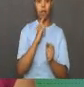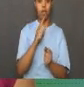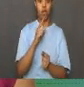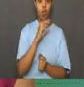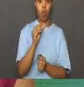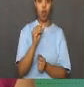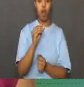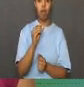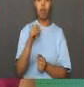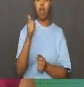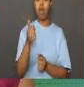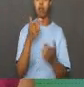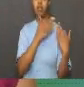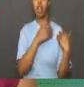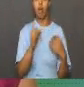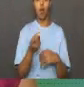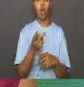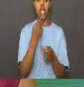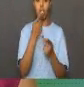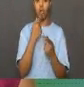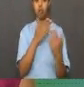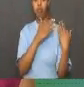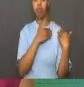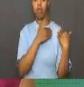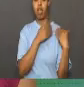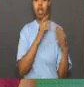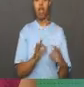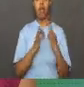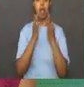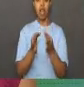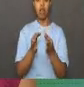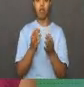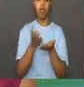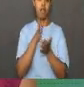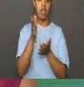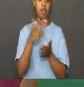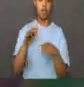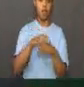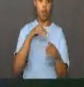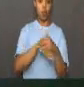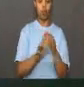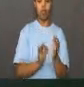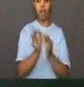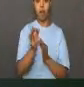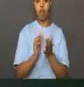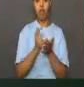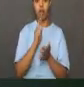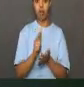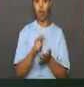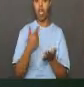to transport the glucose molecule through its membrane.